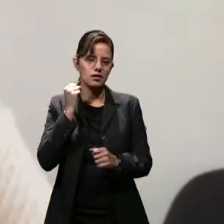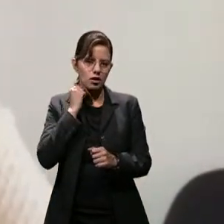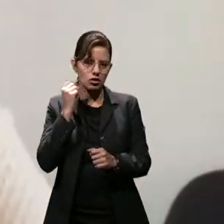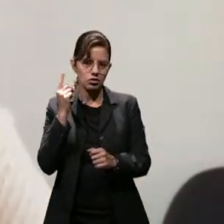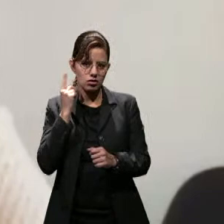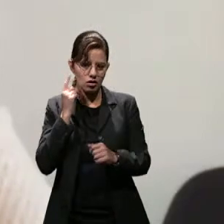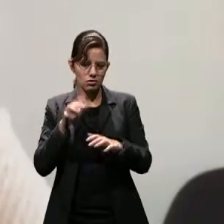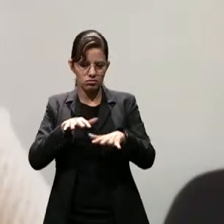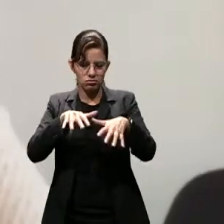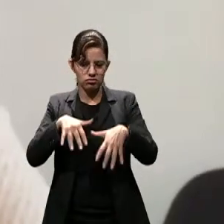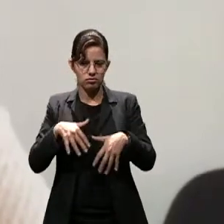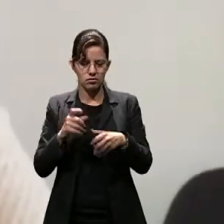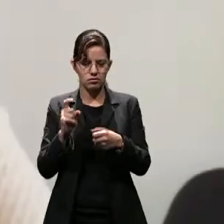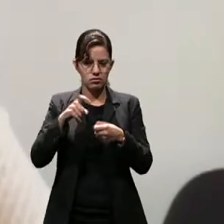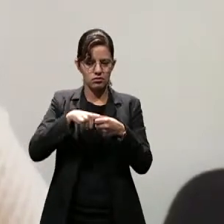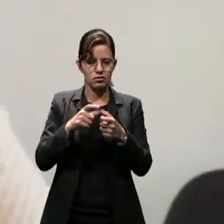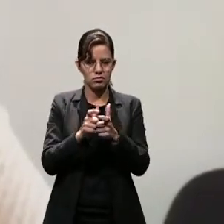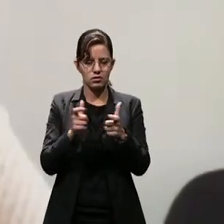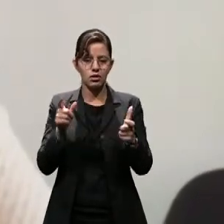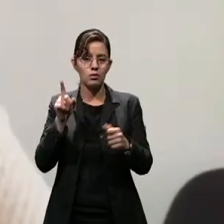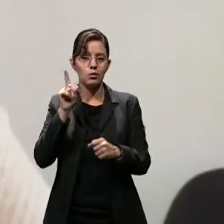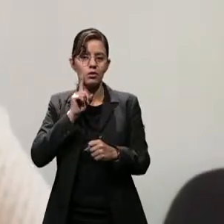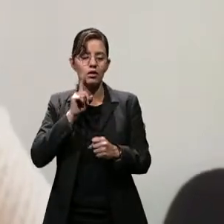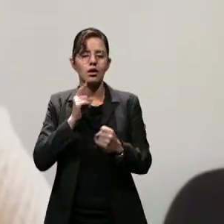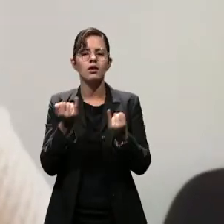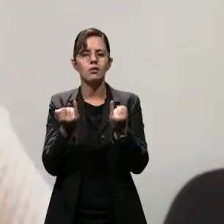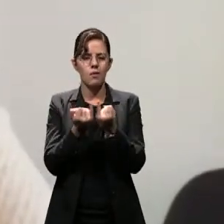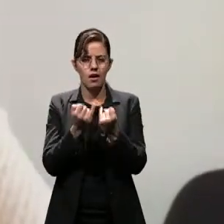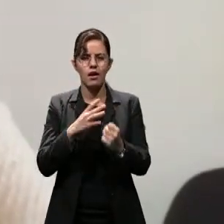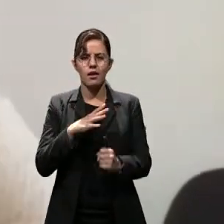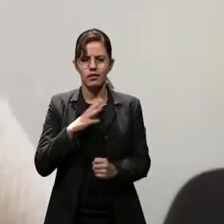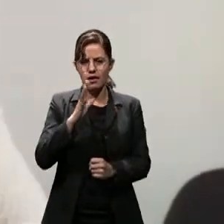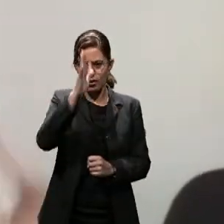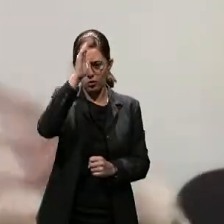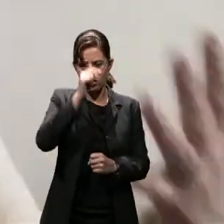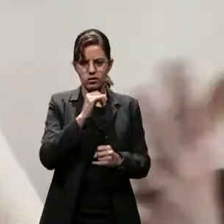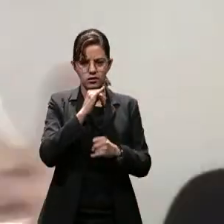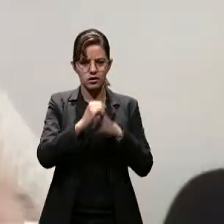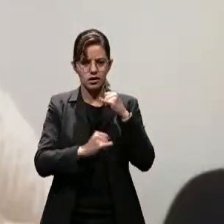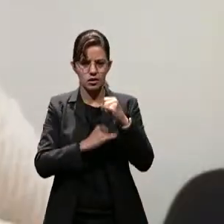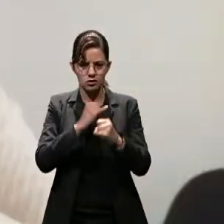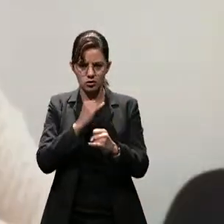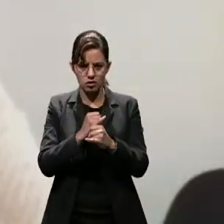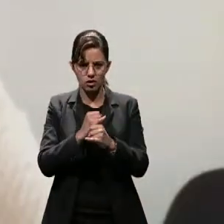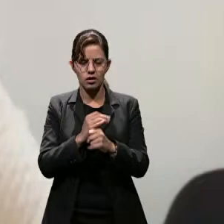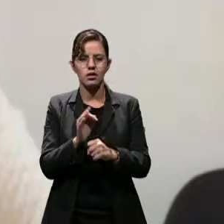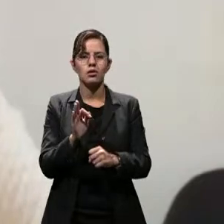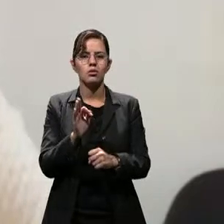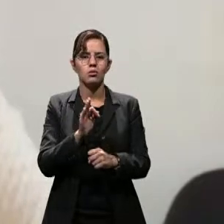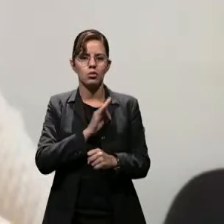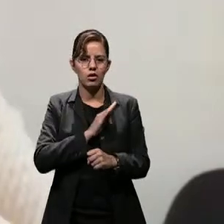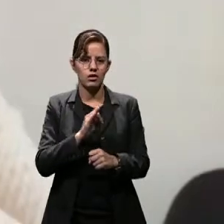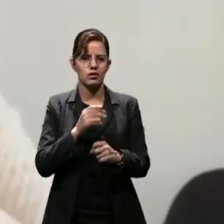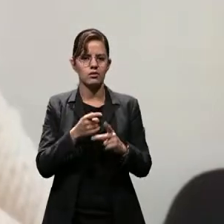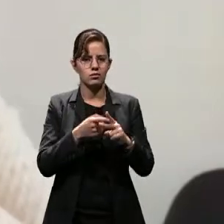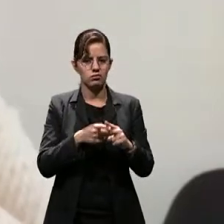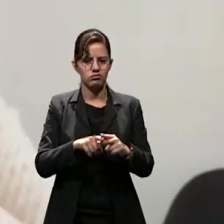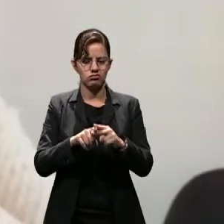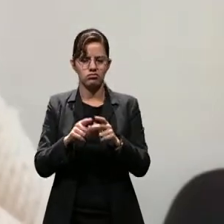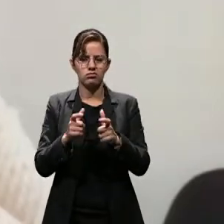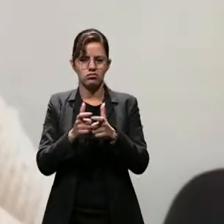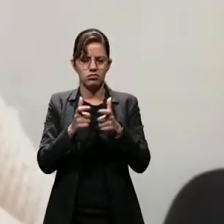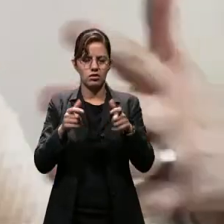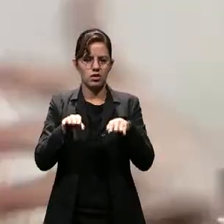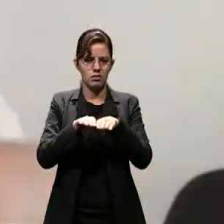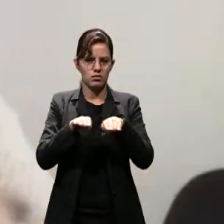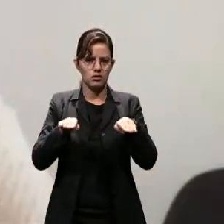several international instruments, agreements that are aiming to the need of transitioning from the quotas to